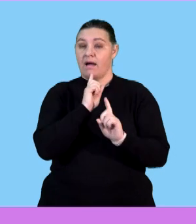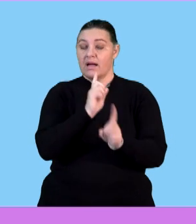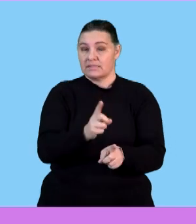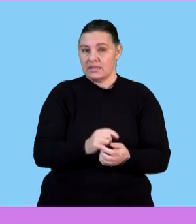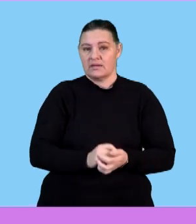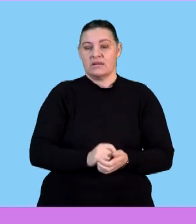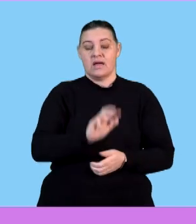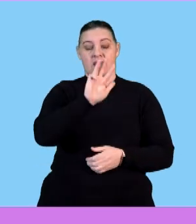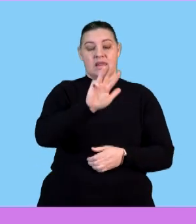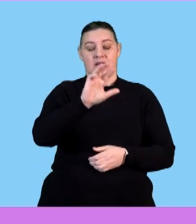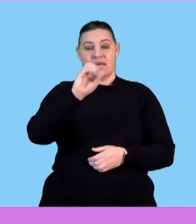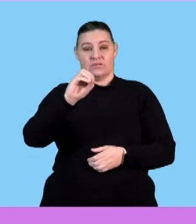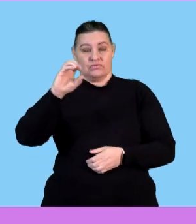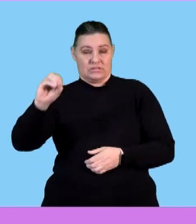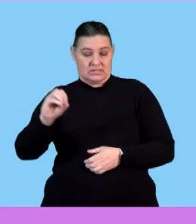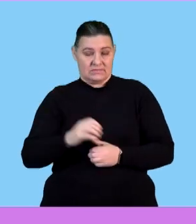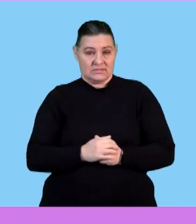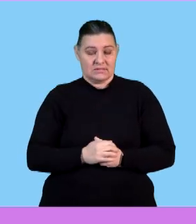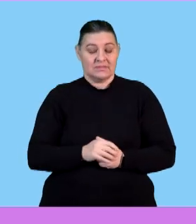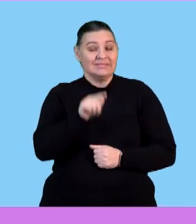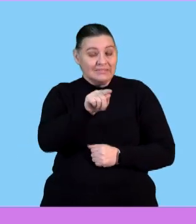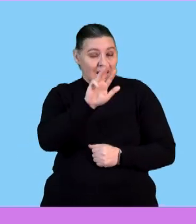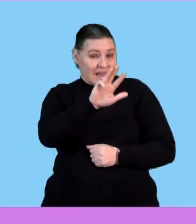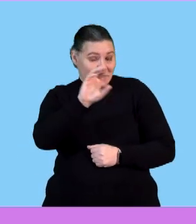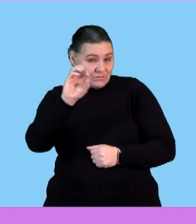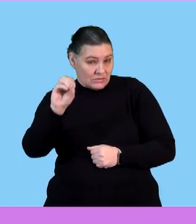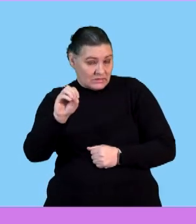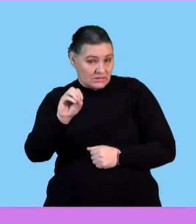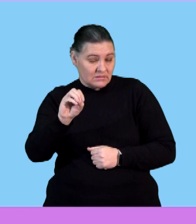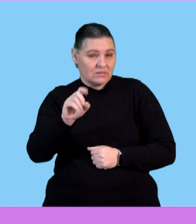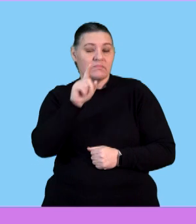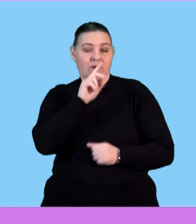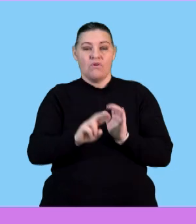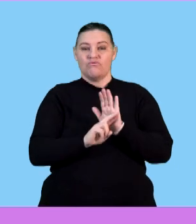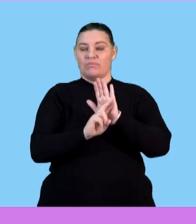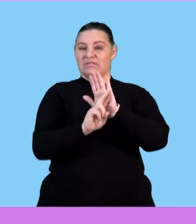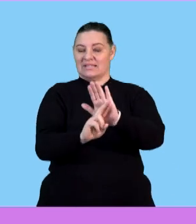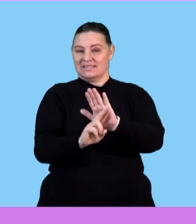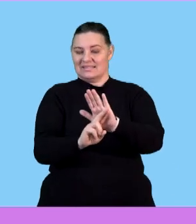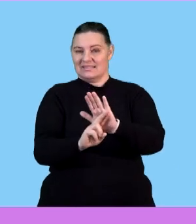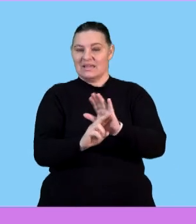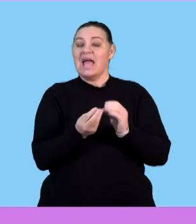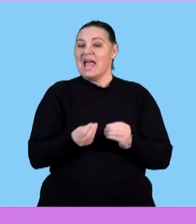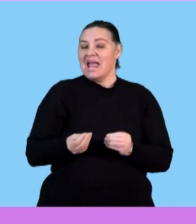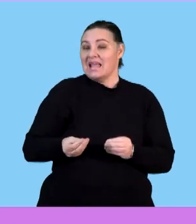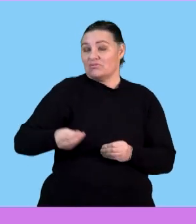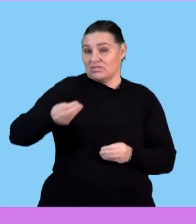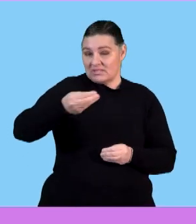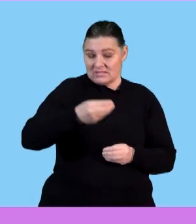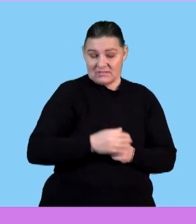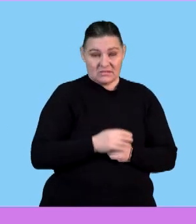And that gives me 900 Rand. And that 900 Rand, again, this represents our